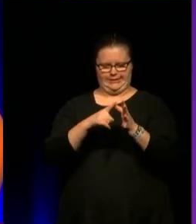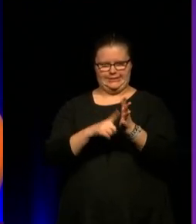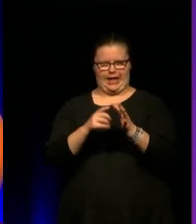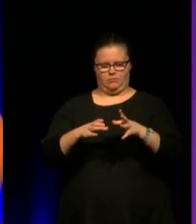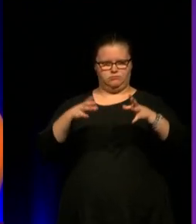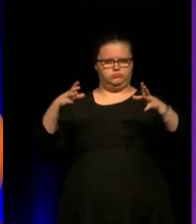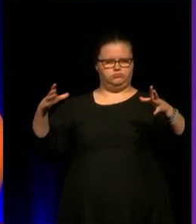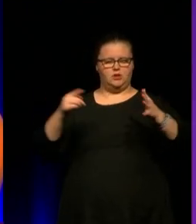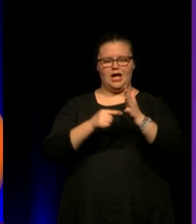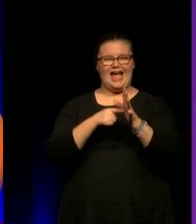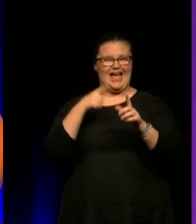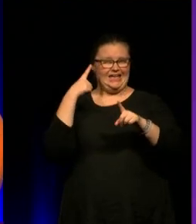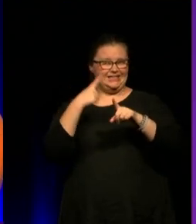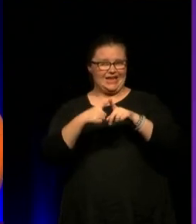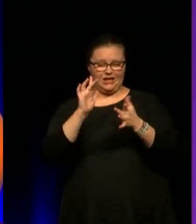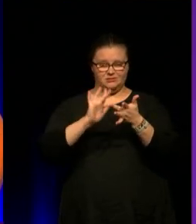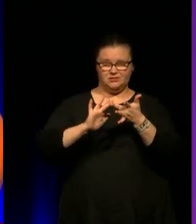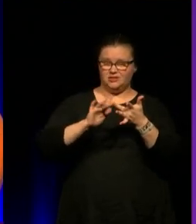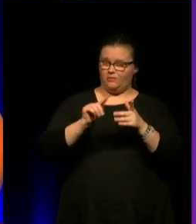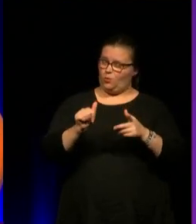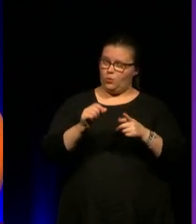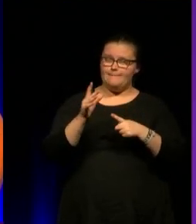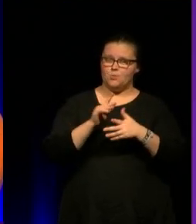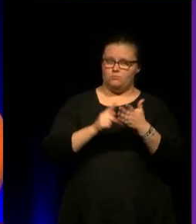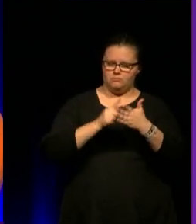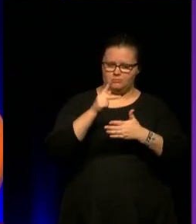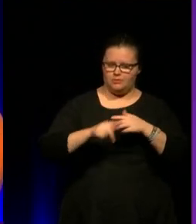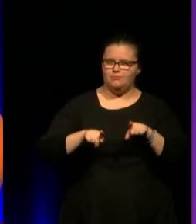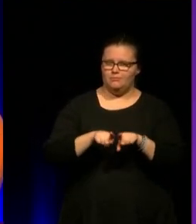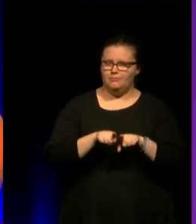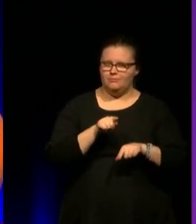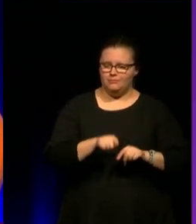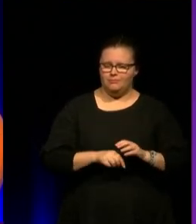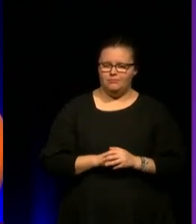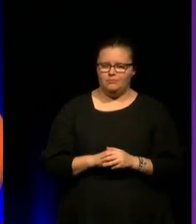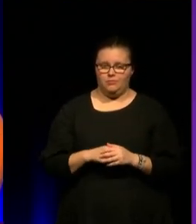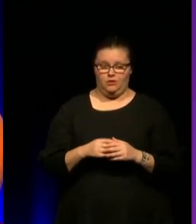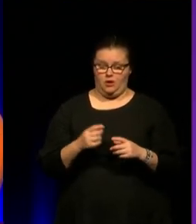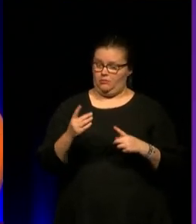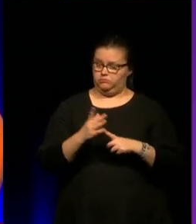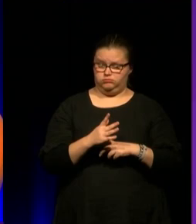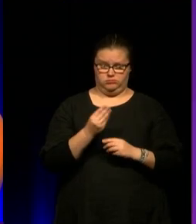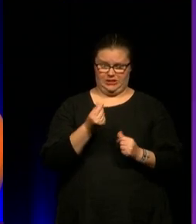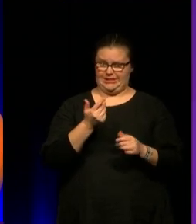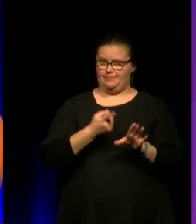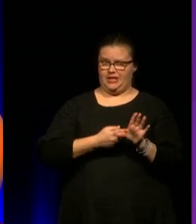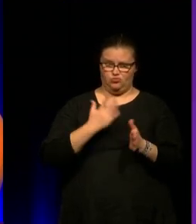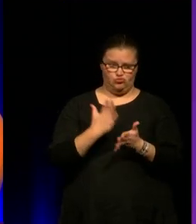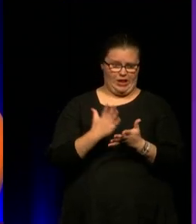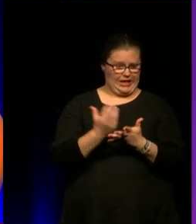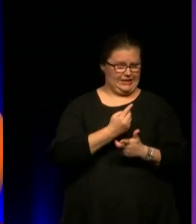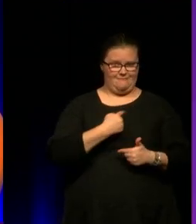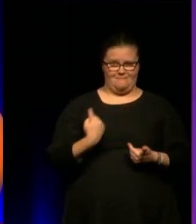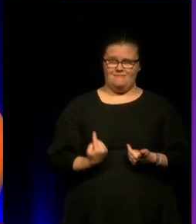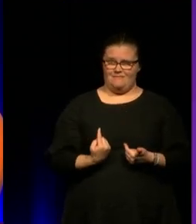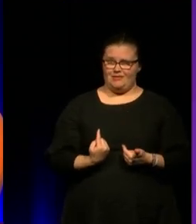at a federal level is a very important program, indeed has been pivotal for us. There was a couple of years there where it really saved our bacon when things were